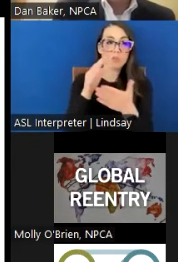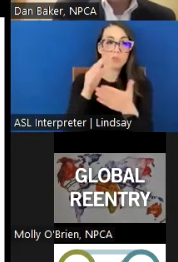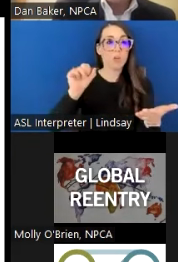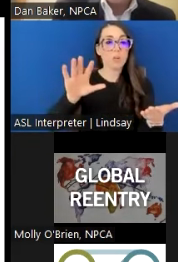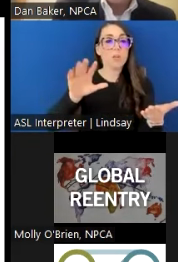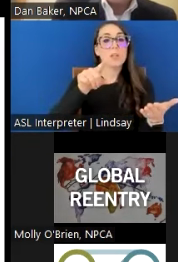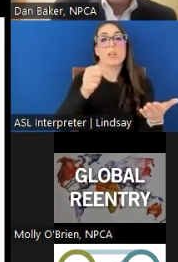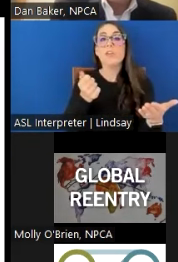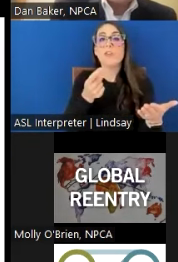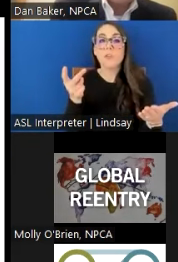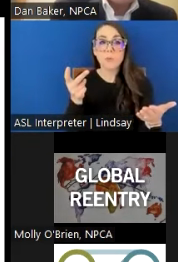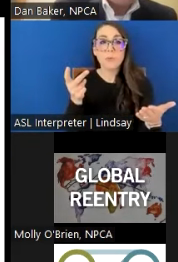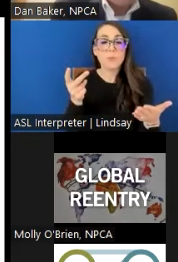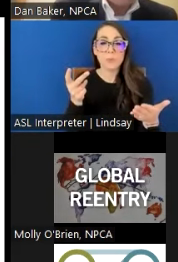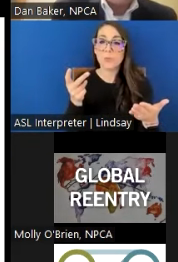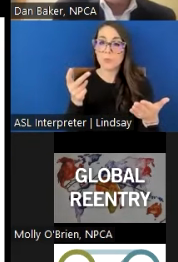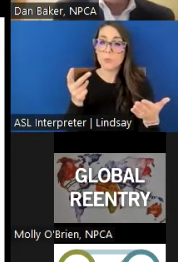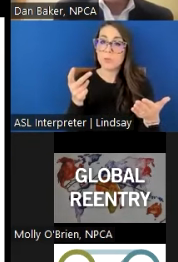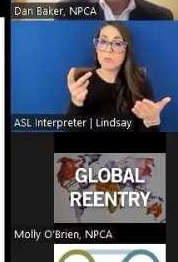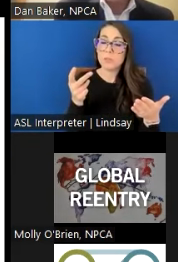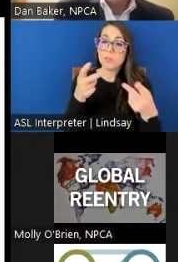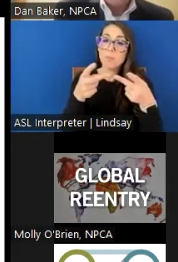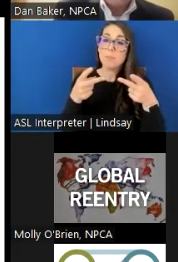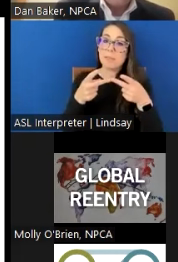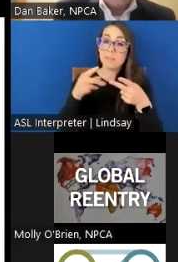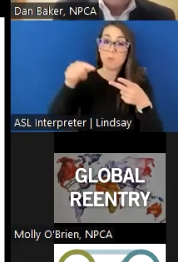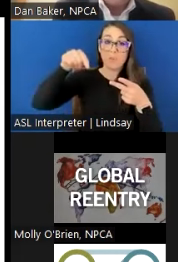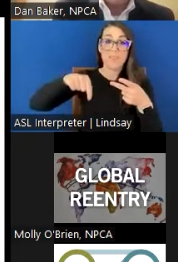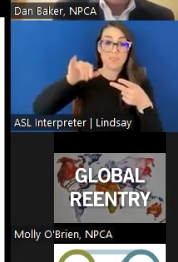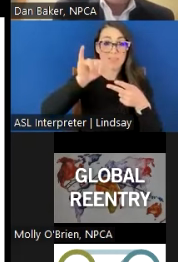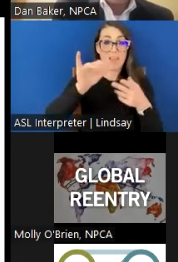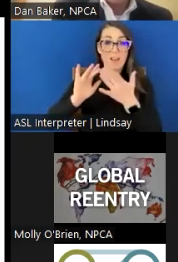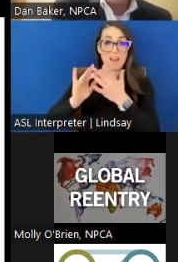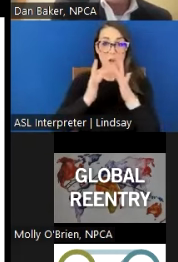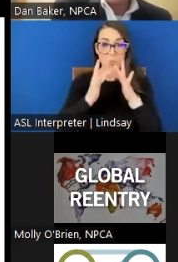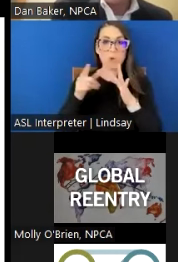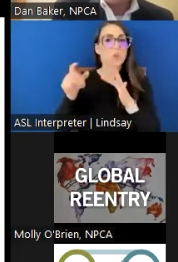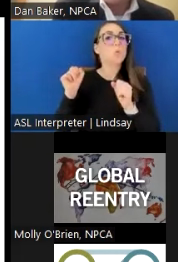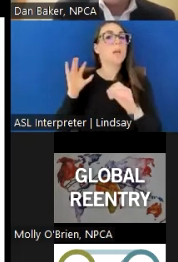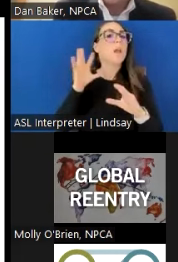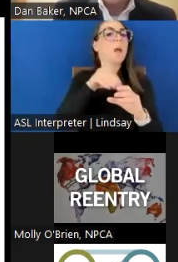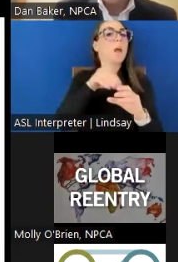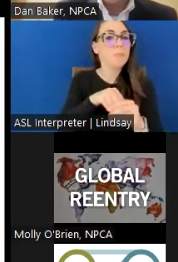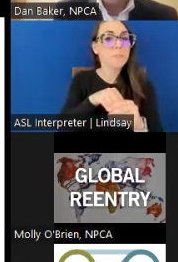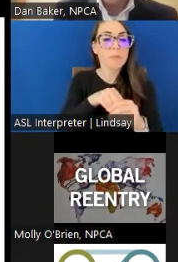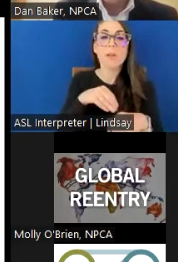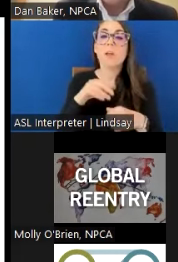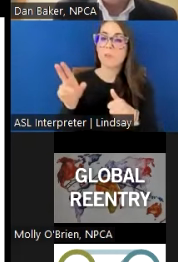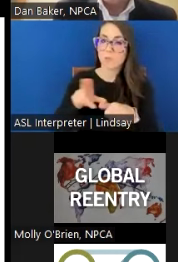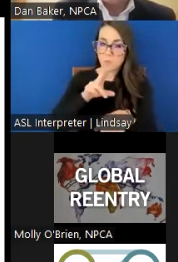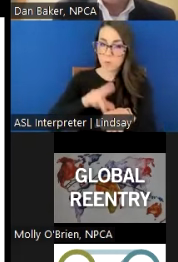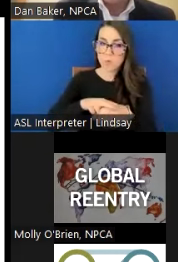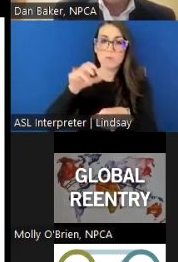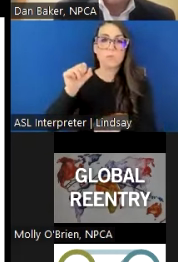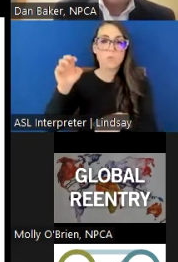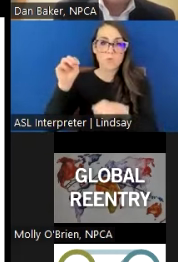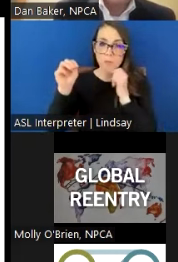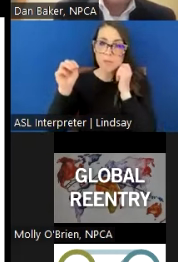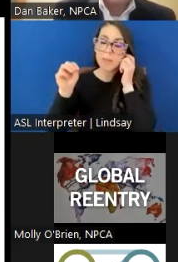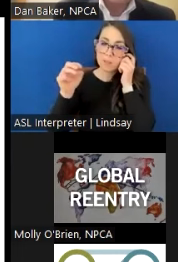a few locations where this network exists. And of course, social media is one of the